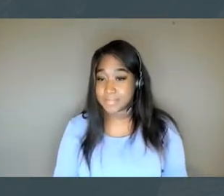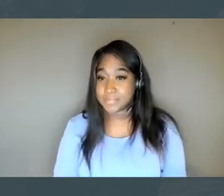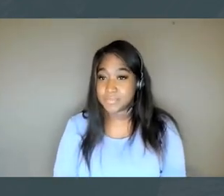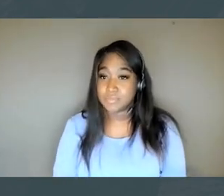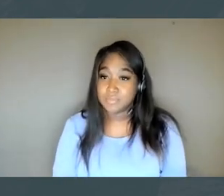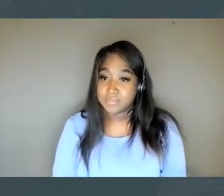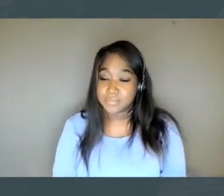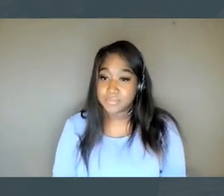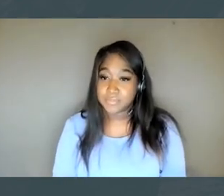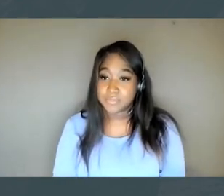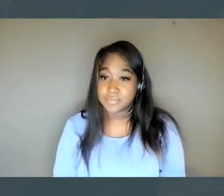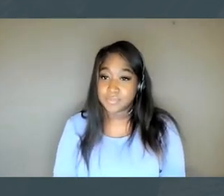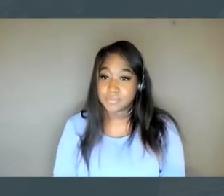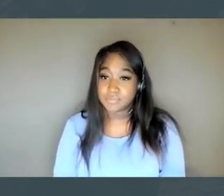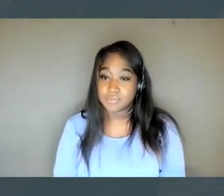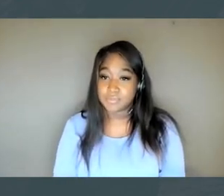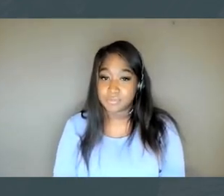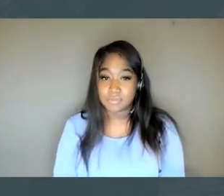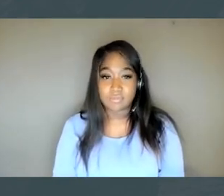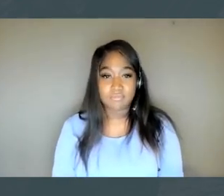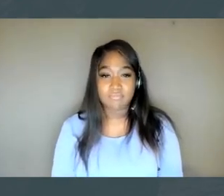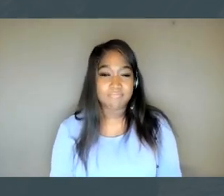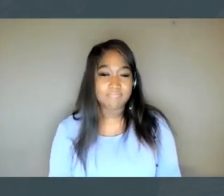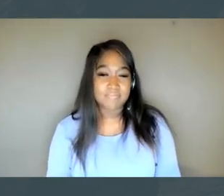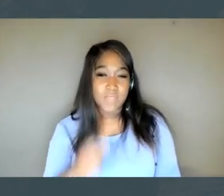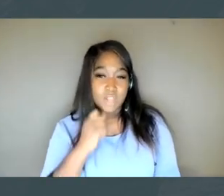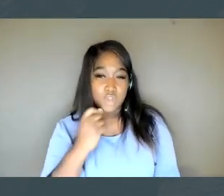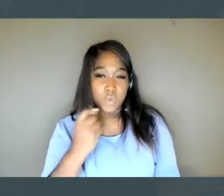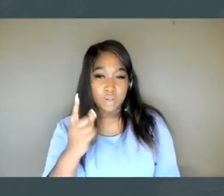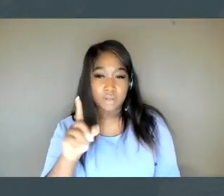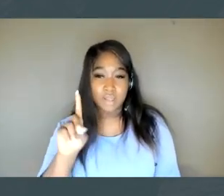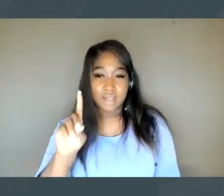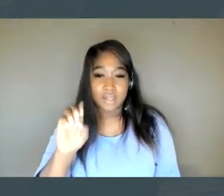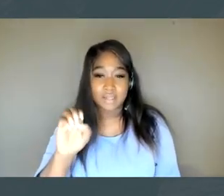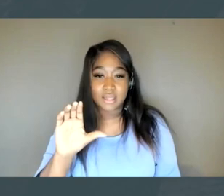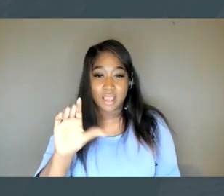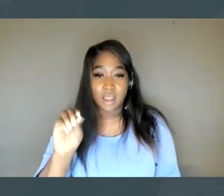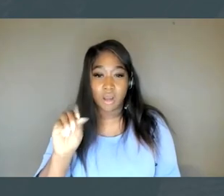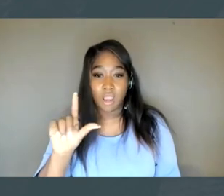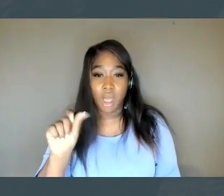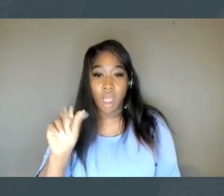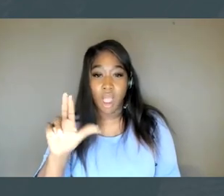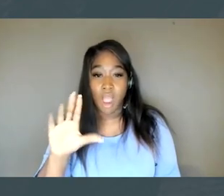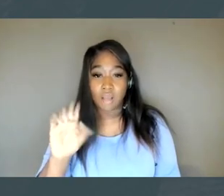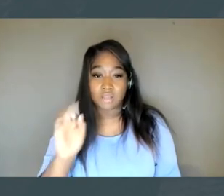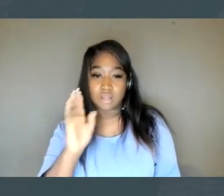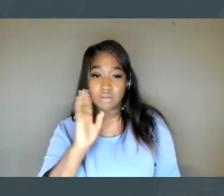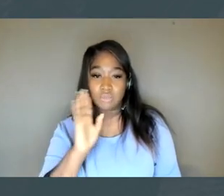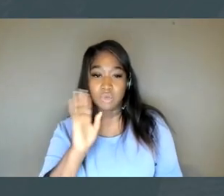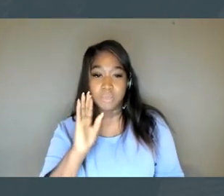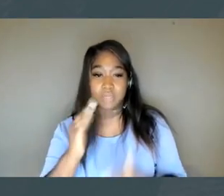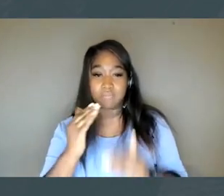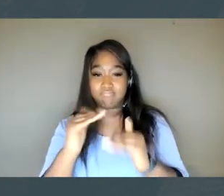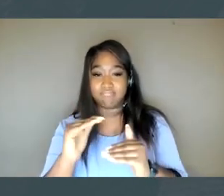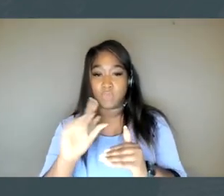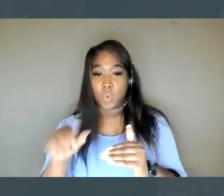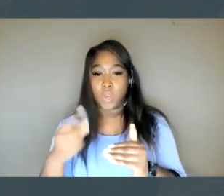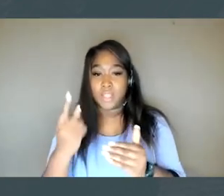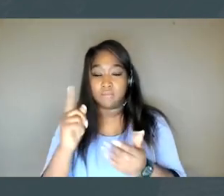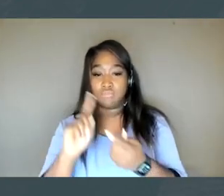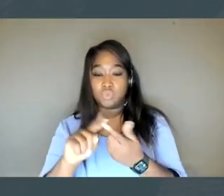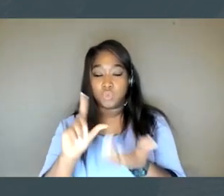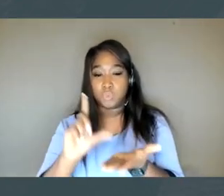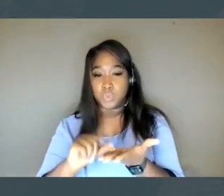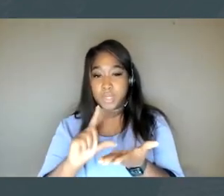Well, you know, I think I don't understand décalage to be confined to print culture. Mm-hmm. I think it is about what